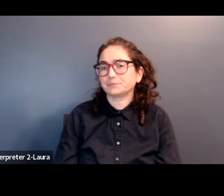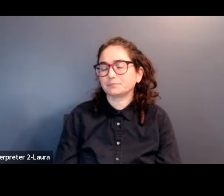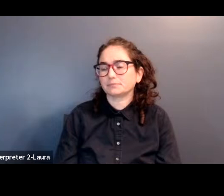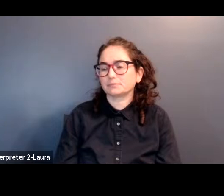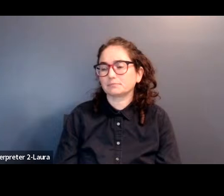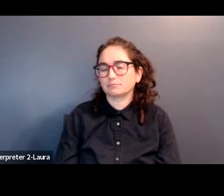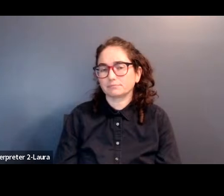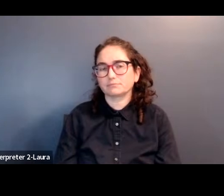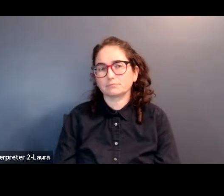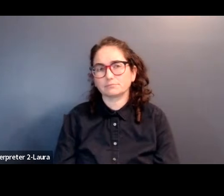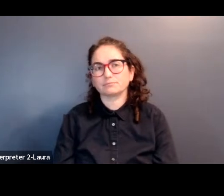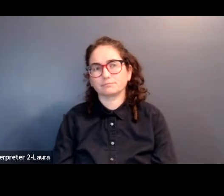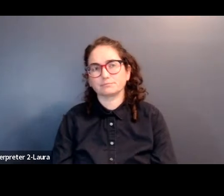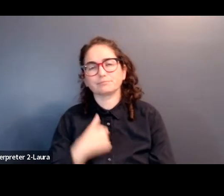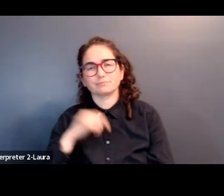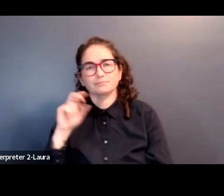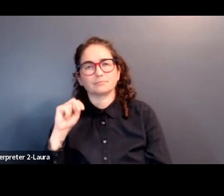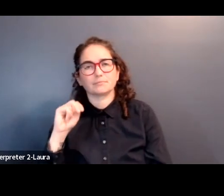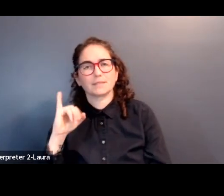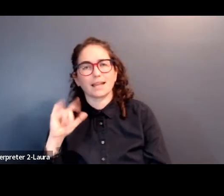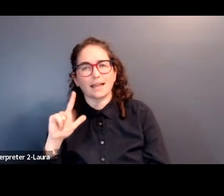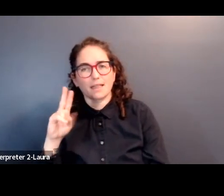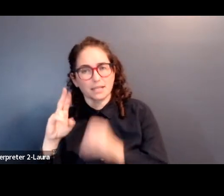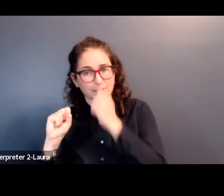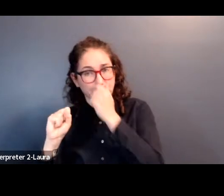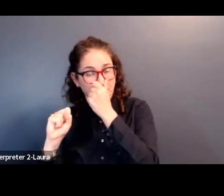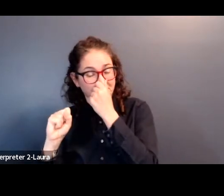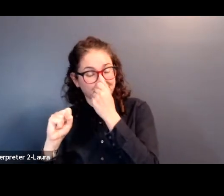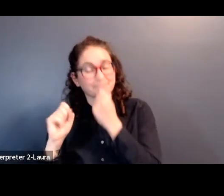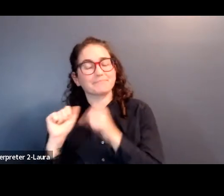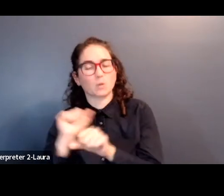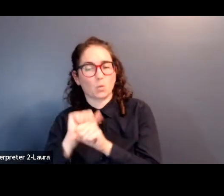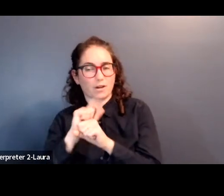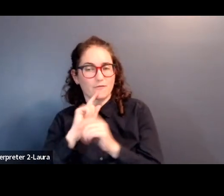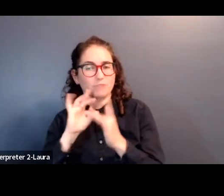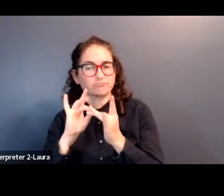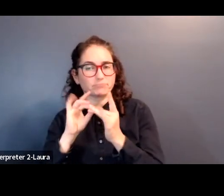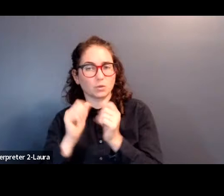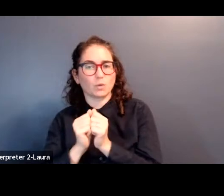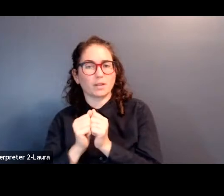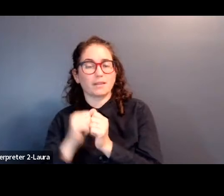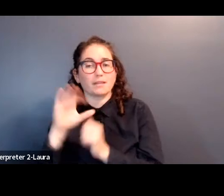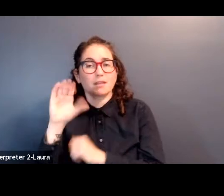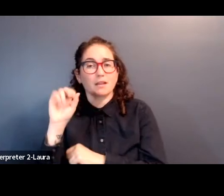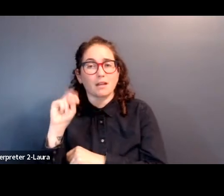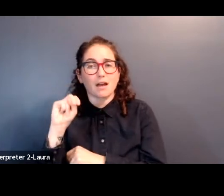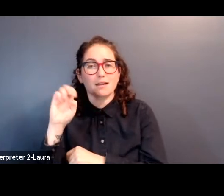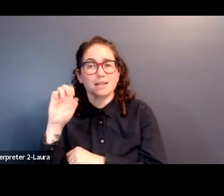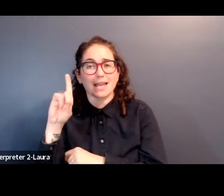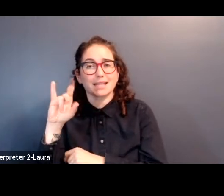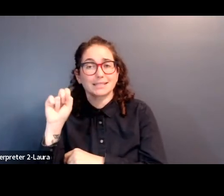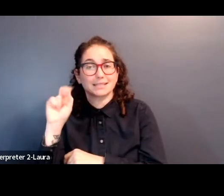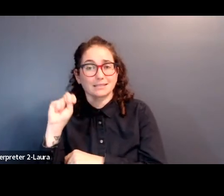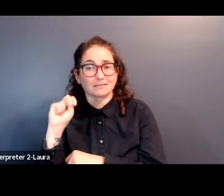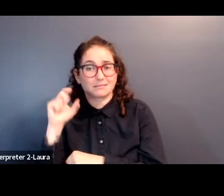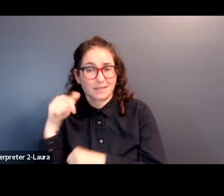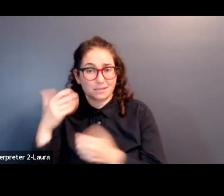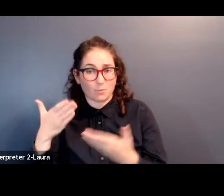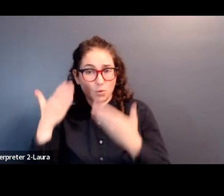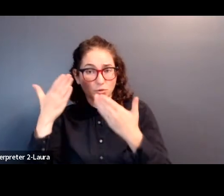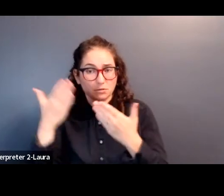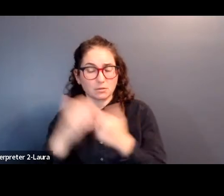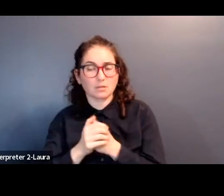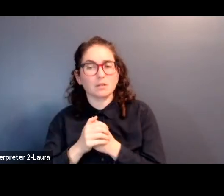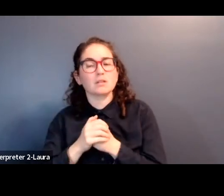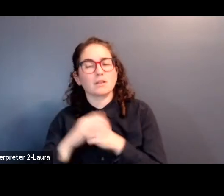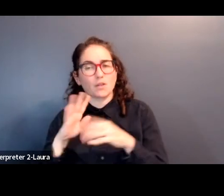Yeah, so this is Nihilus. We're working very closely with Con Edison on this proposal. The grid